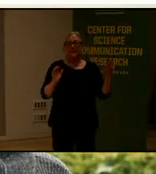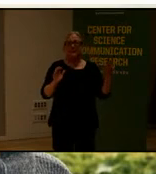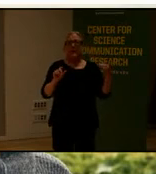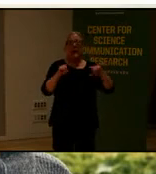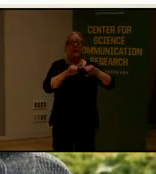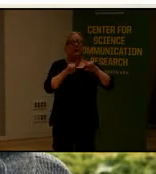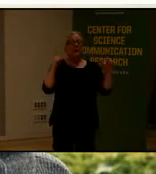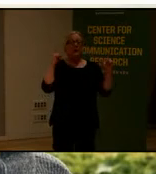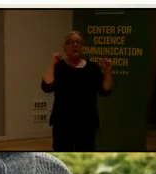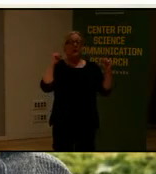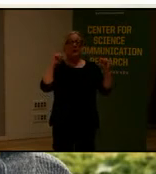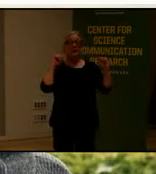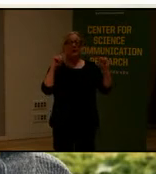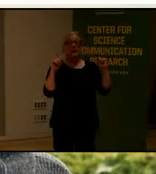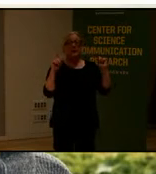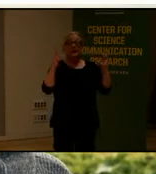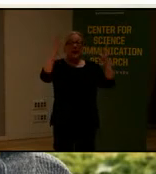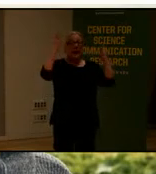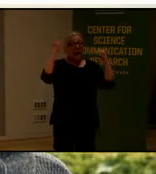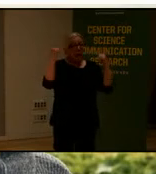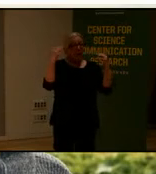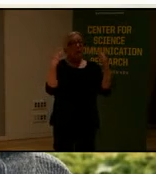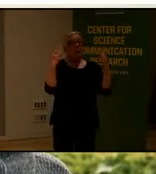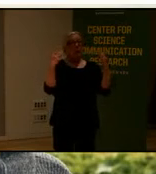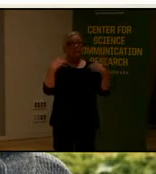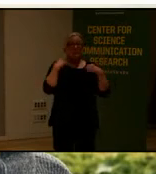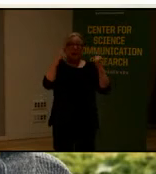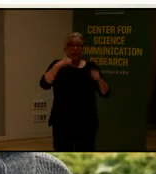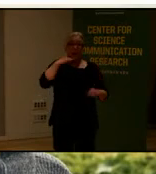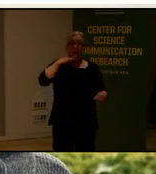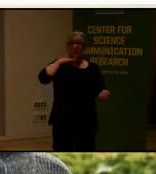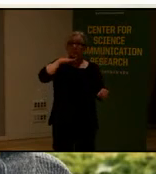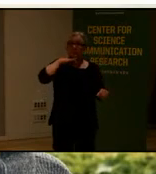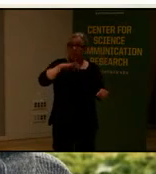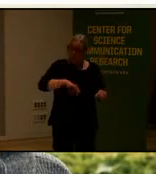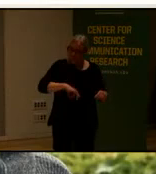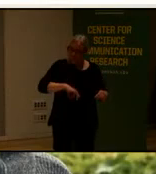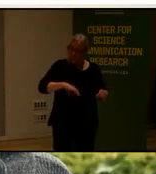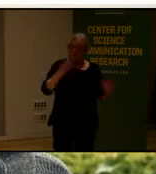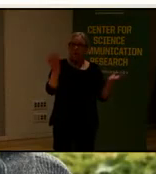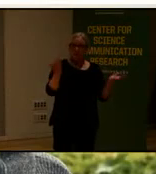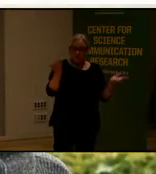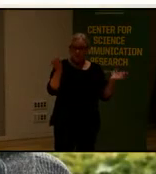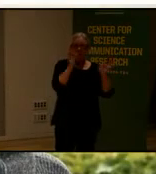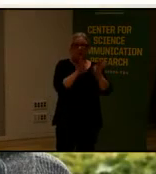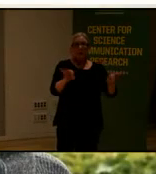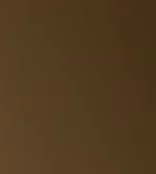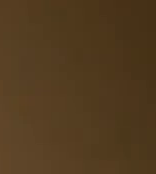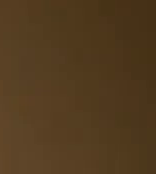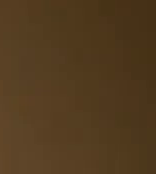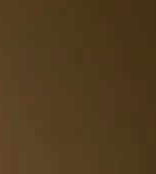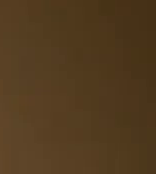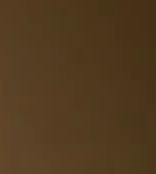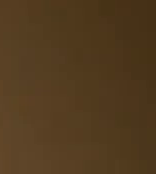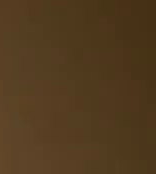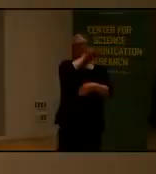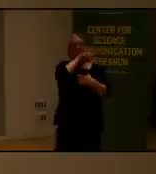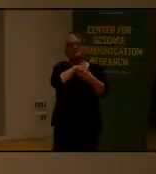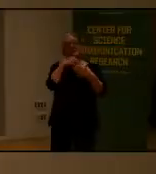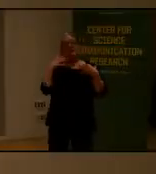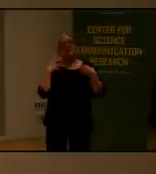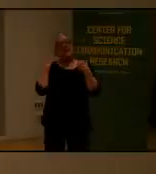But I hope that the health benefits, the importance of engaging in that health